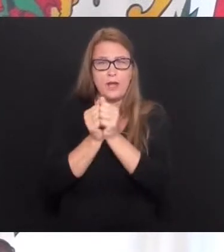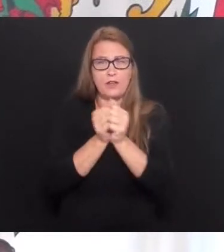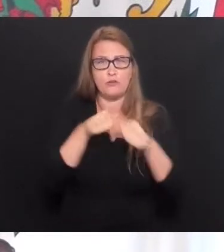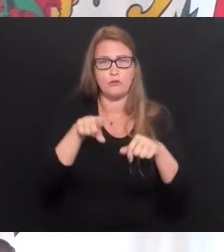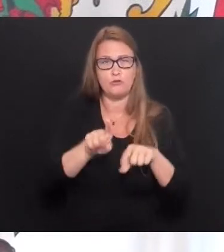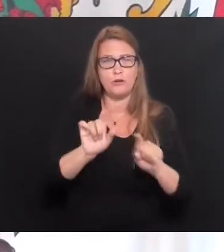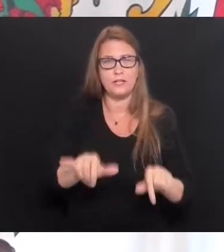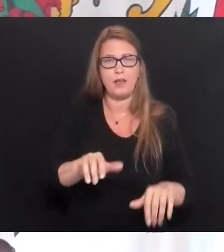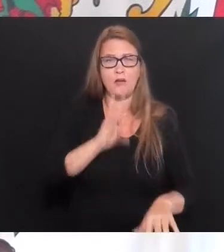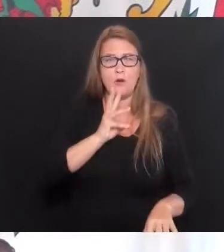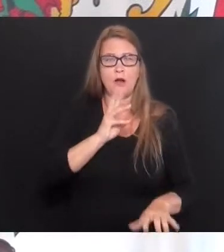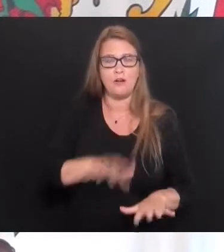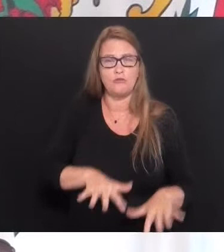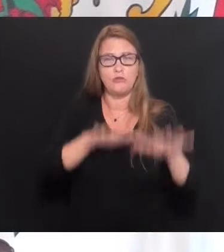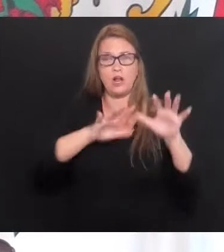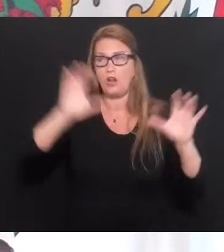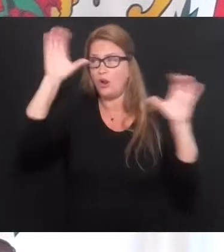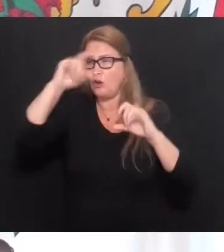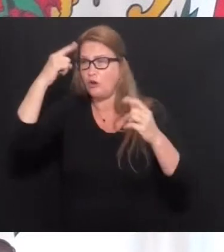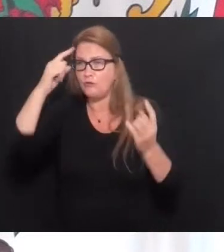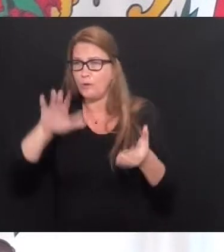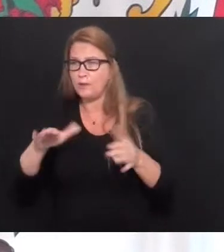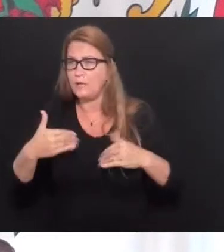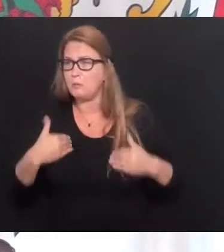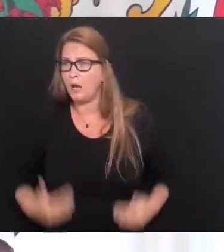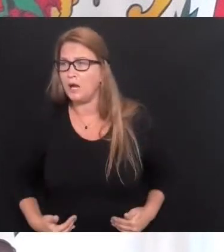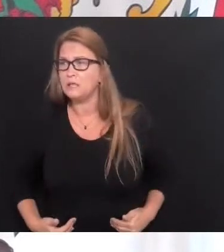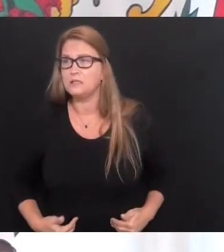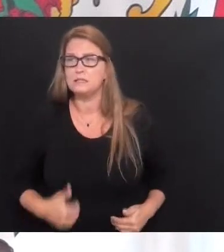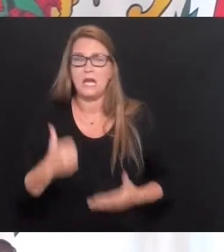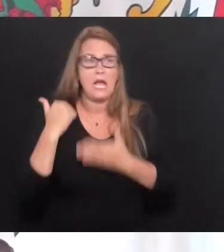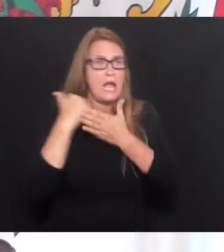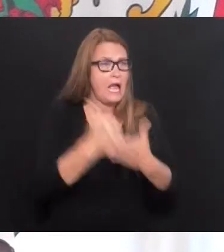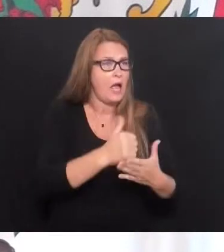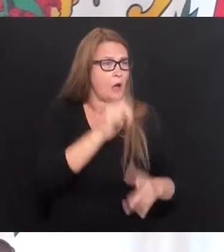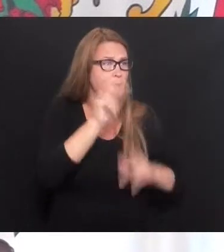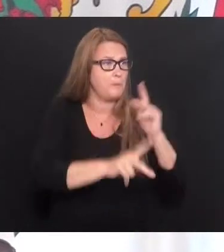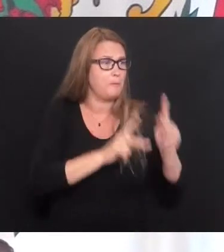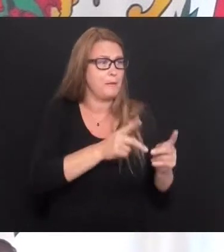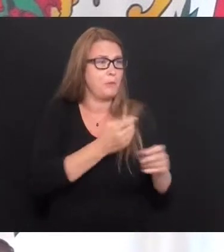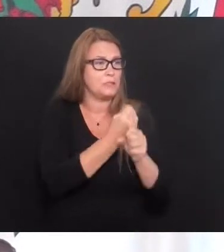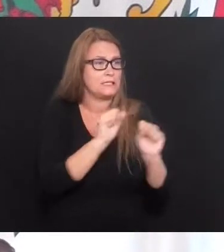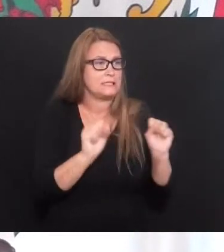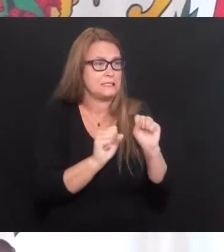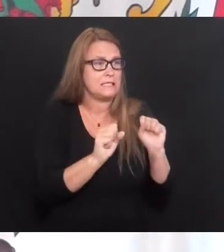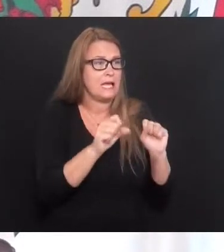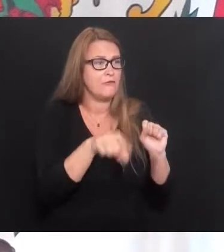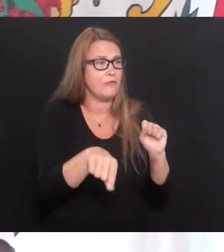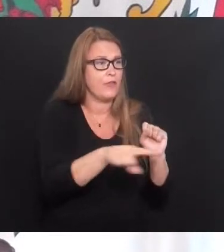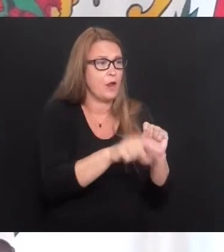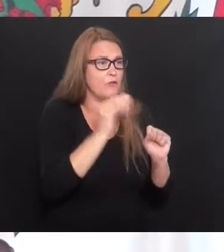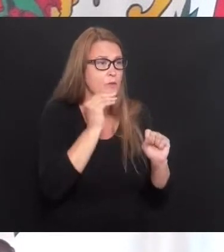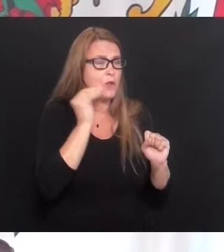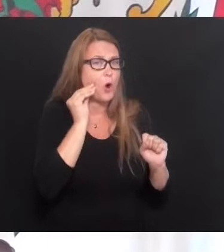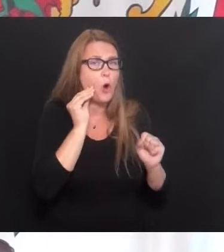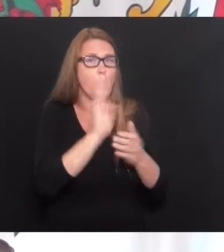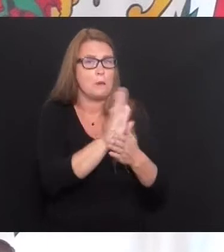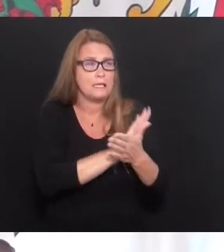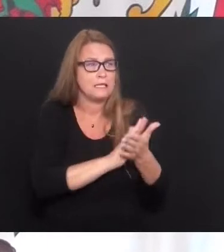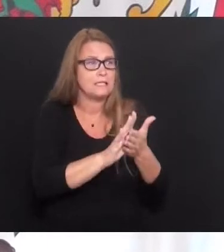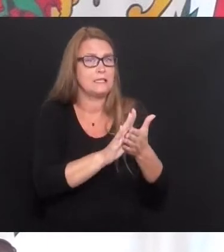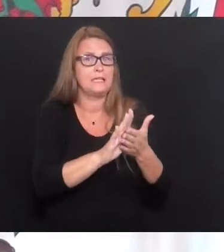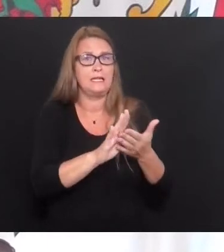somewhat either looking for bodies or trying to help others or help others to be able to clean out their homes and everything of all their